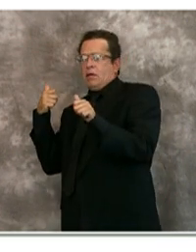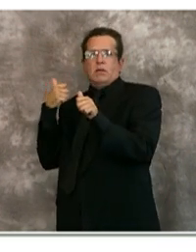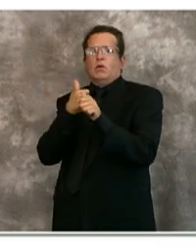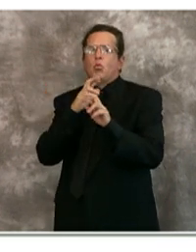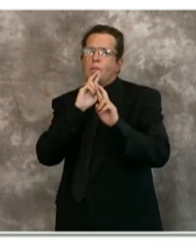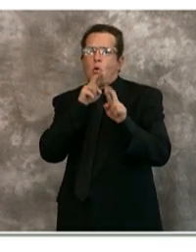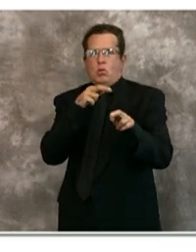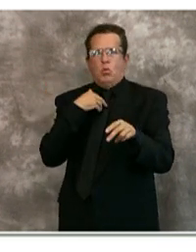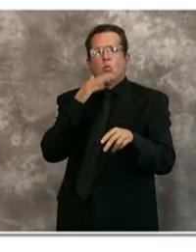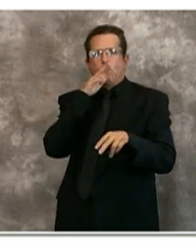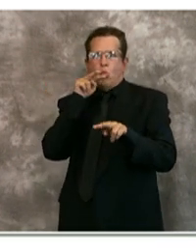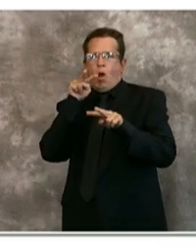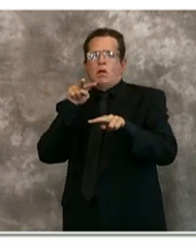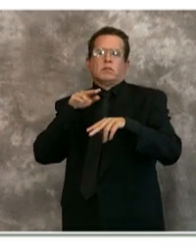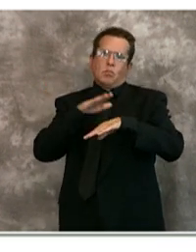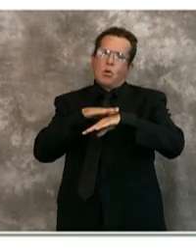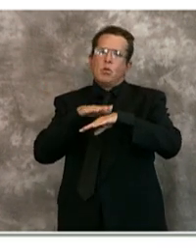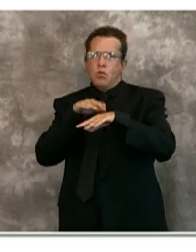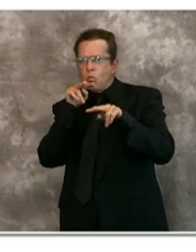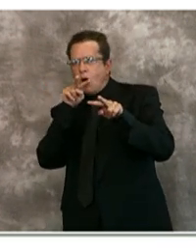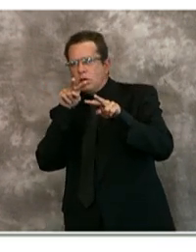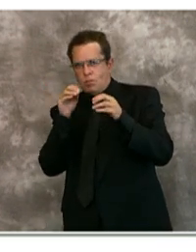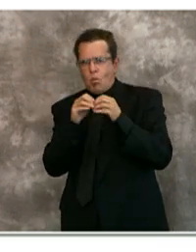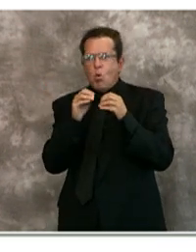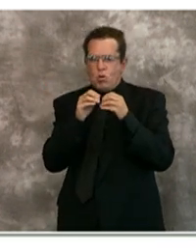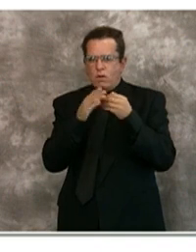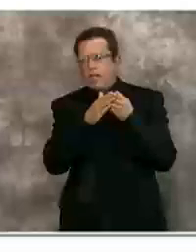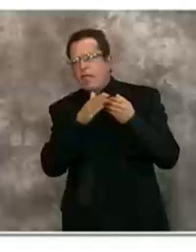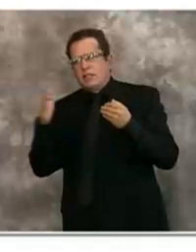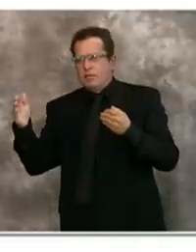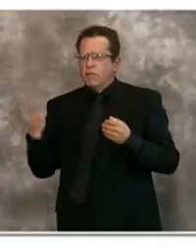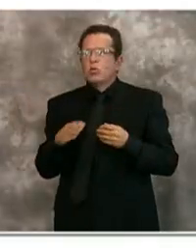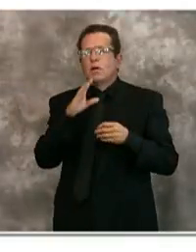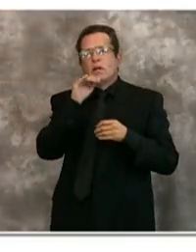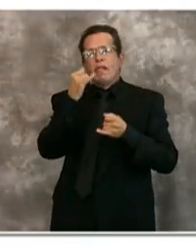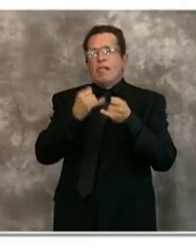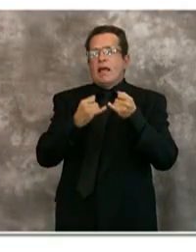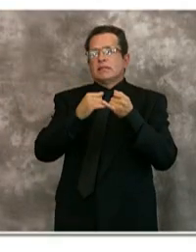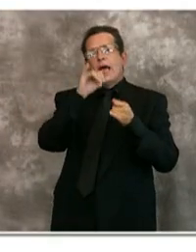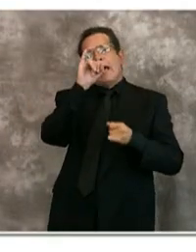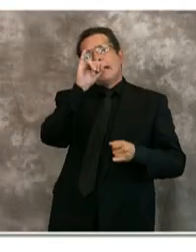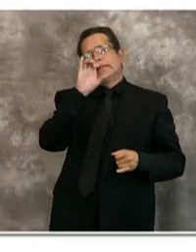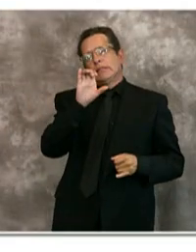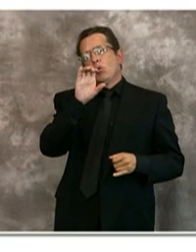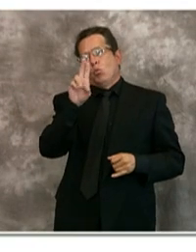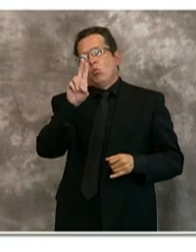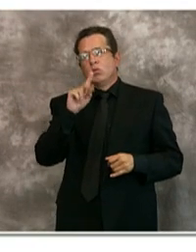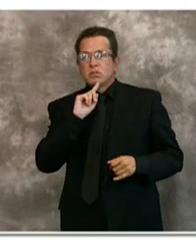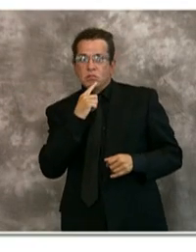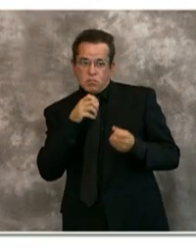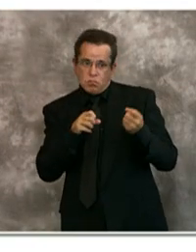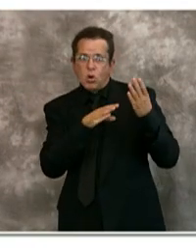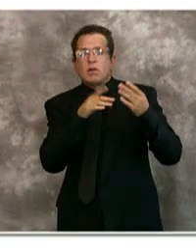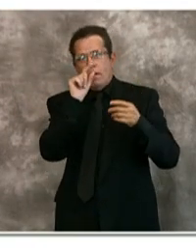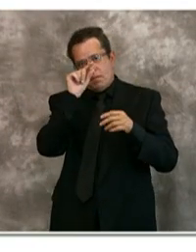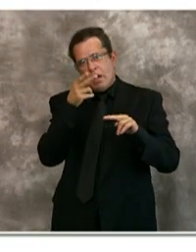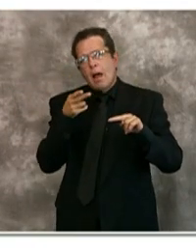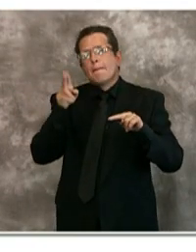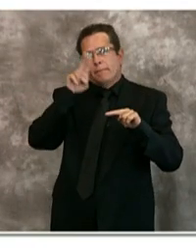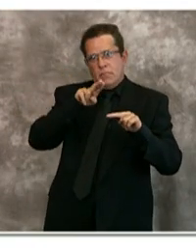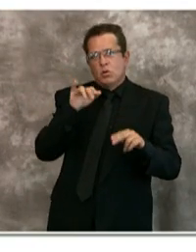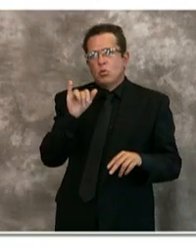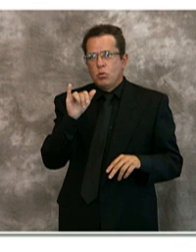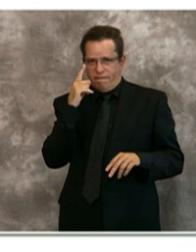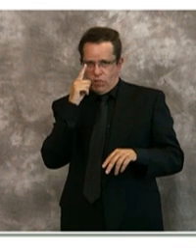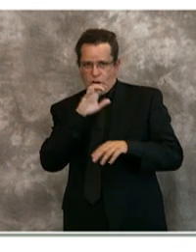closely in the coming days and weeks. And then our last one here is our ICU utilization. Again, a very modest uptick in